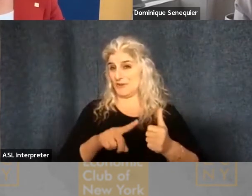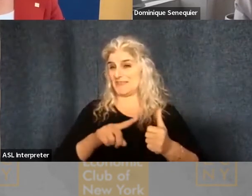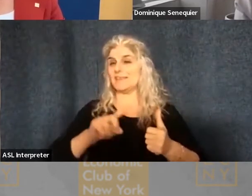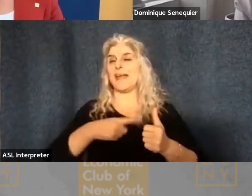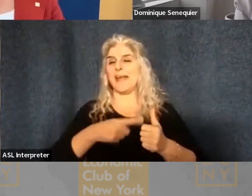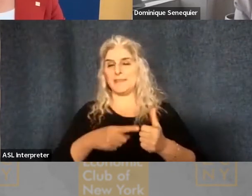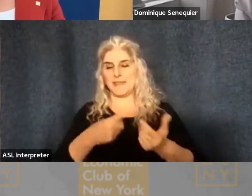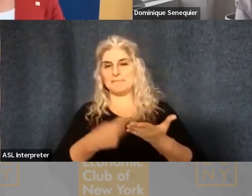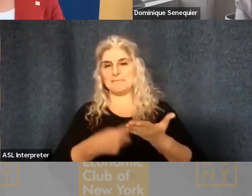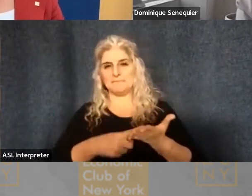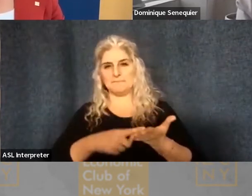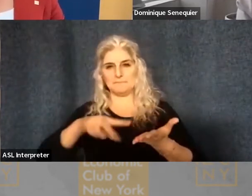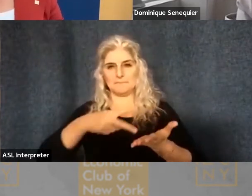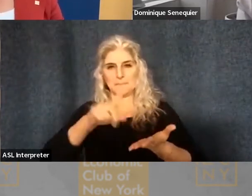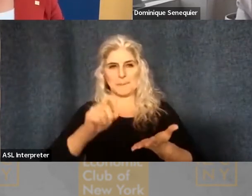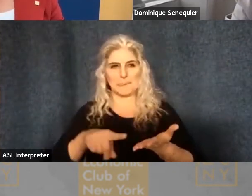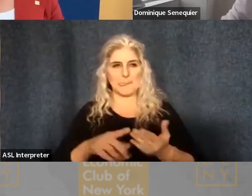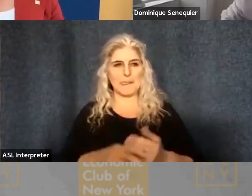so